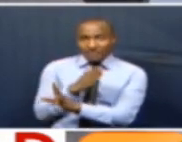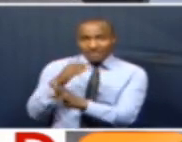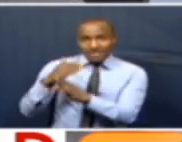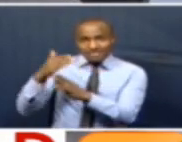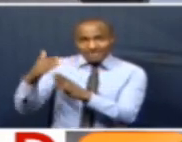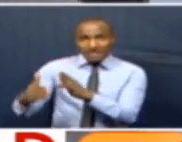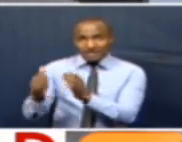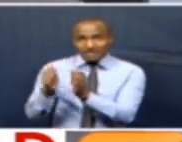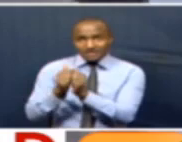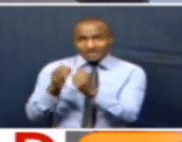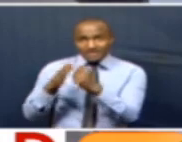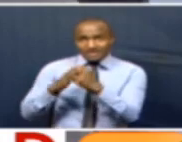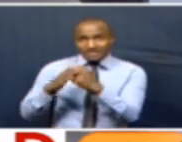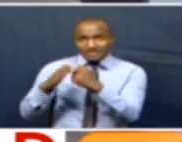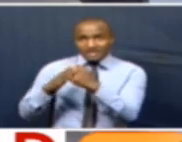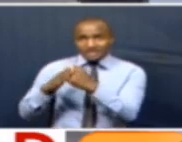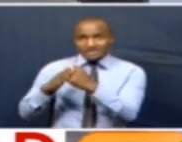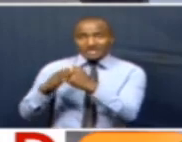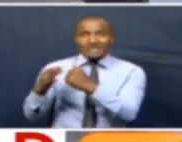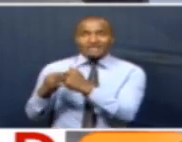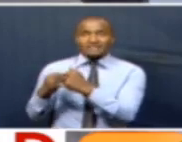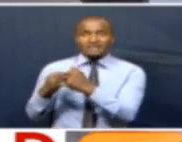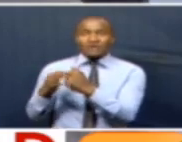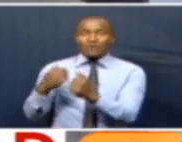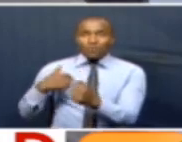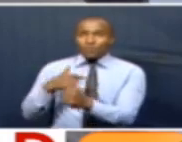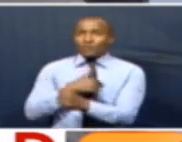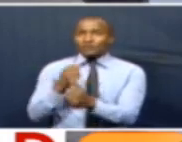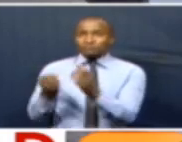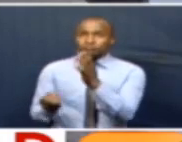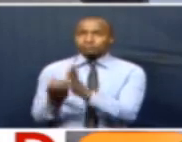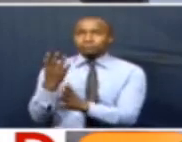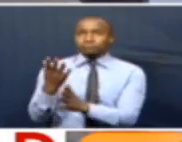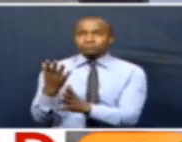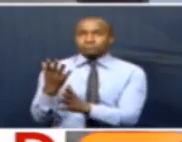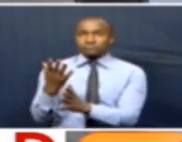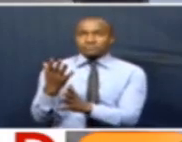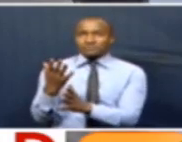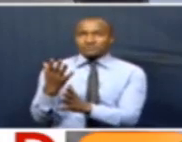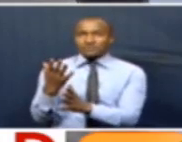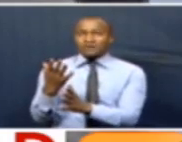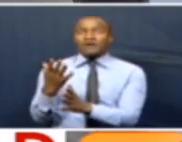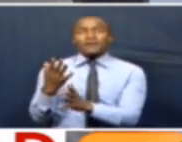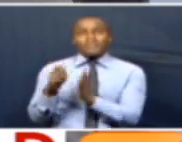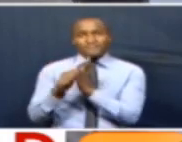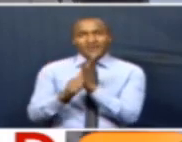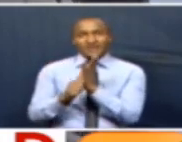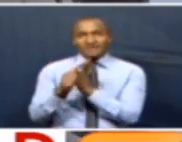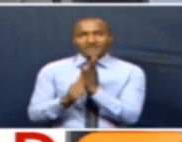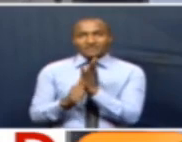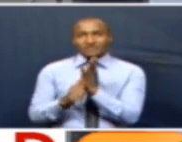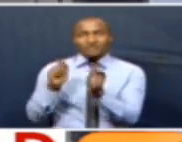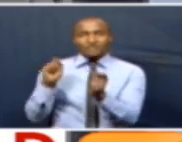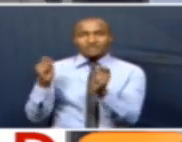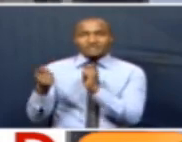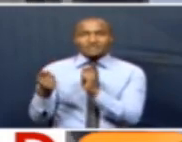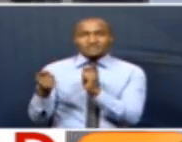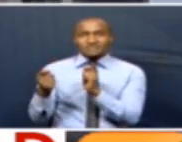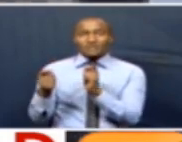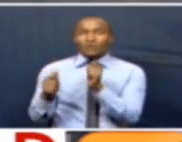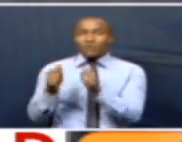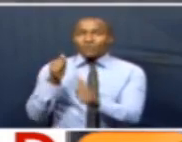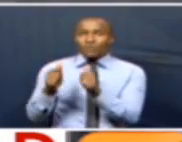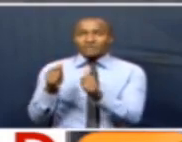of 1988, we developed what we called the Manifesto for Change, which